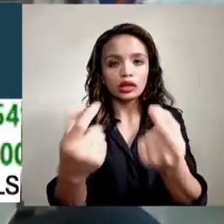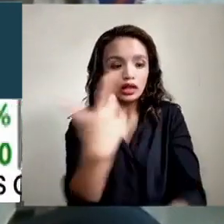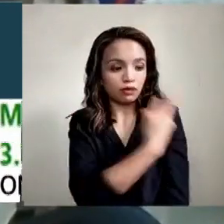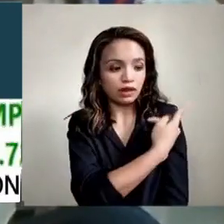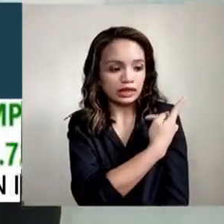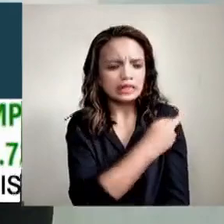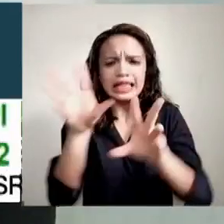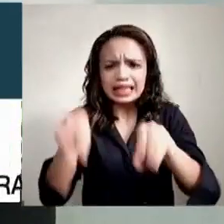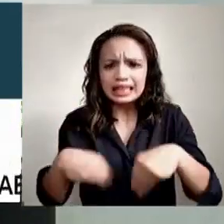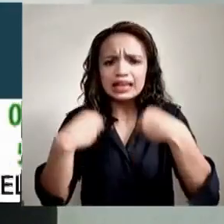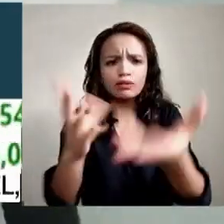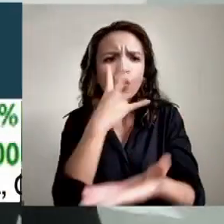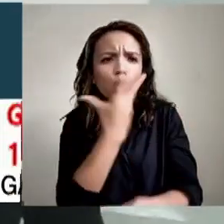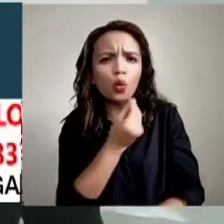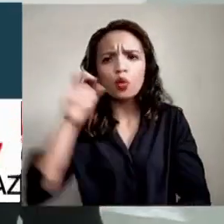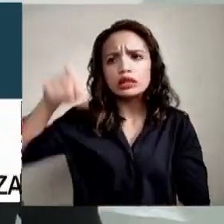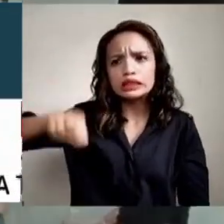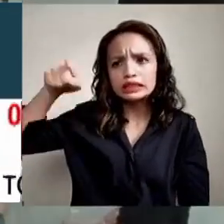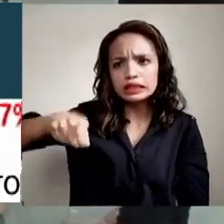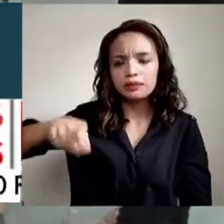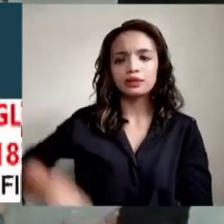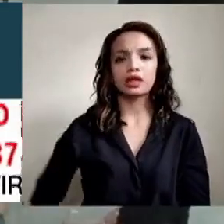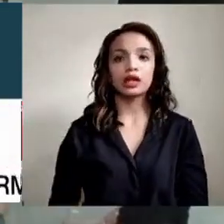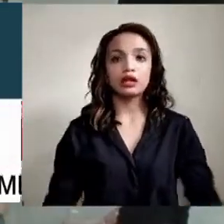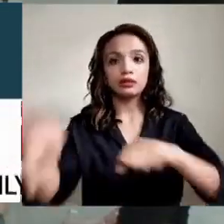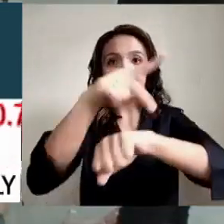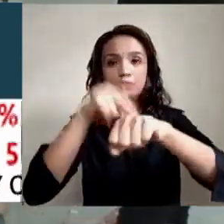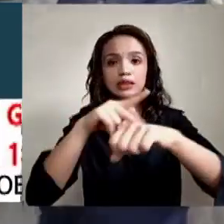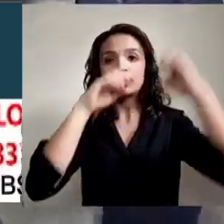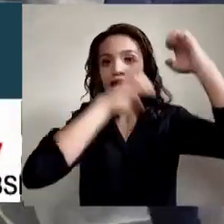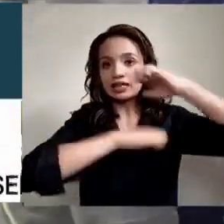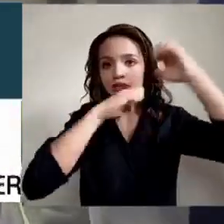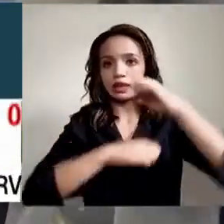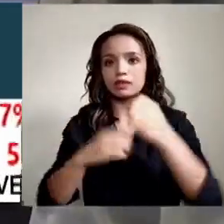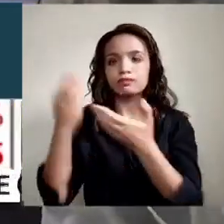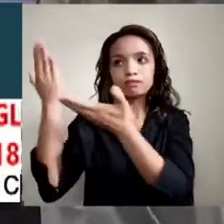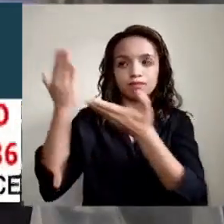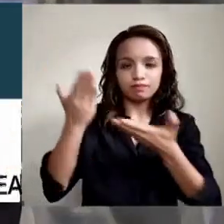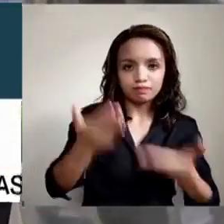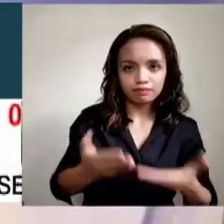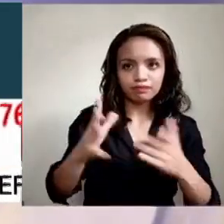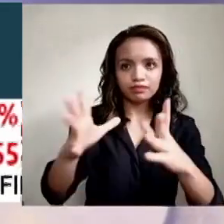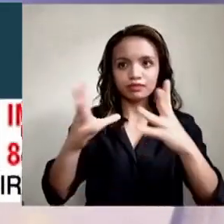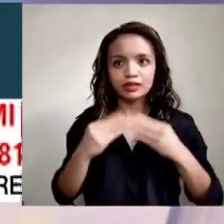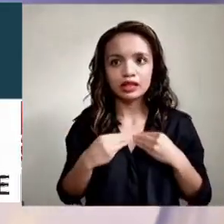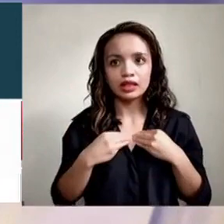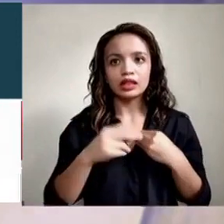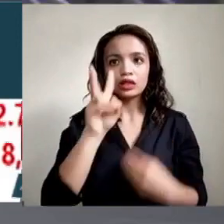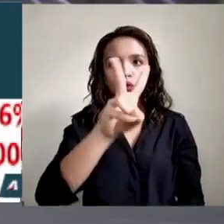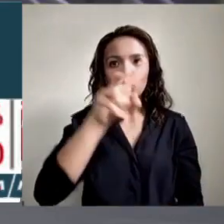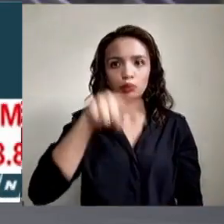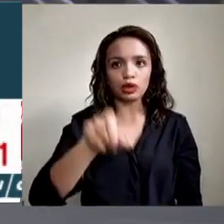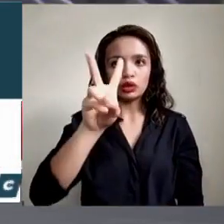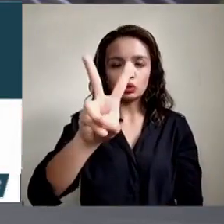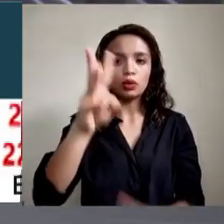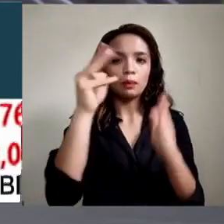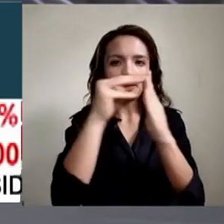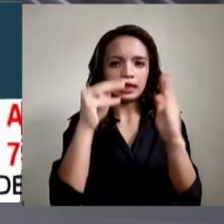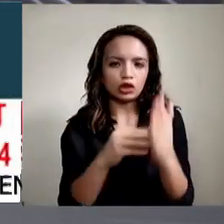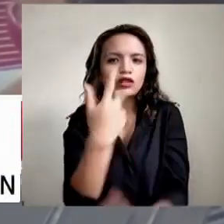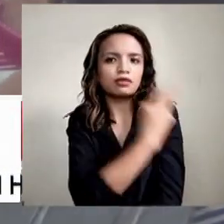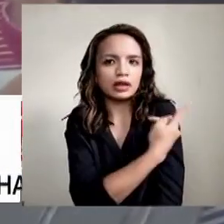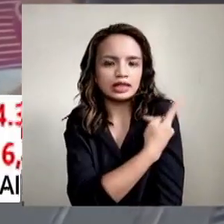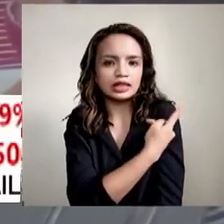vulnerable. The Philippines expects to receive a second shipment from the COVAX facility containing 2.2 million more doses of